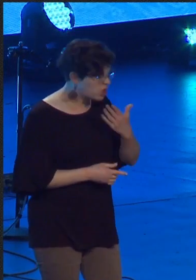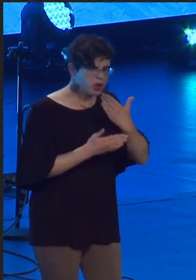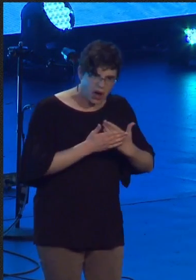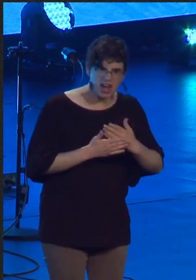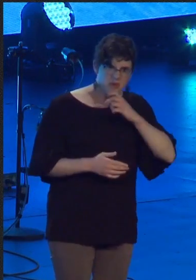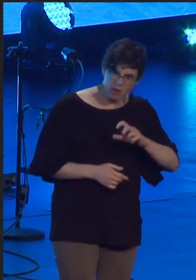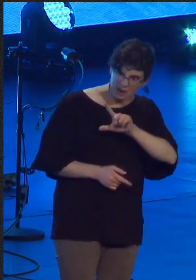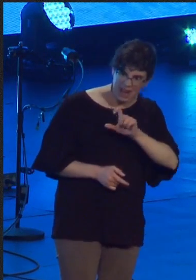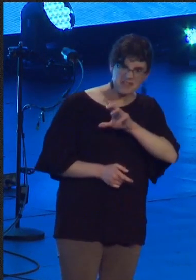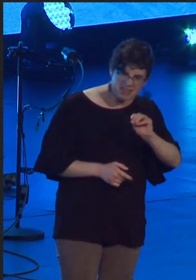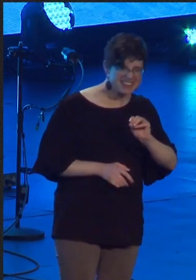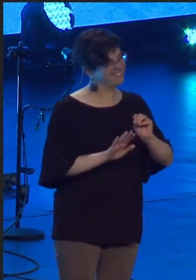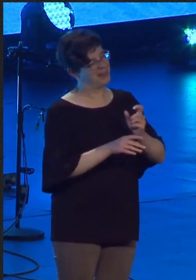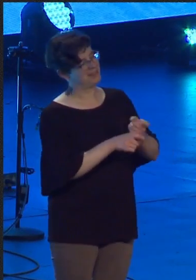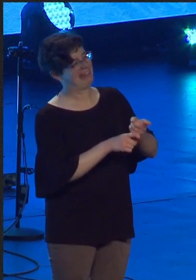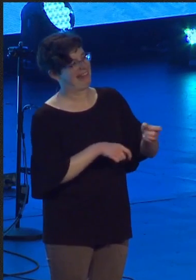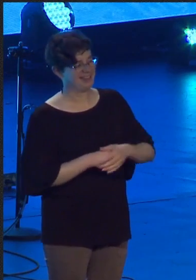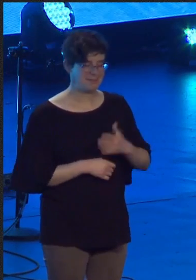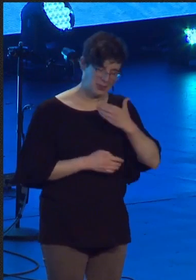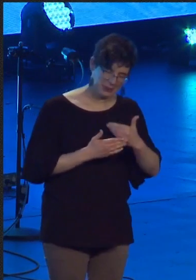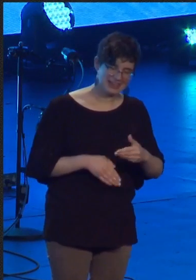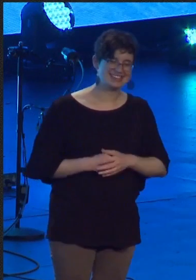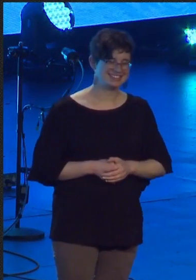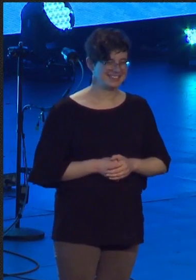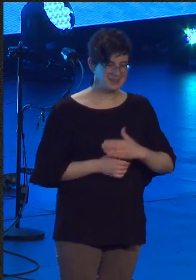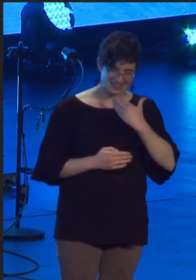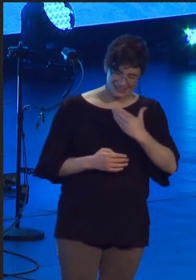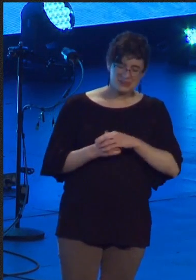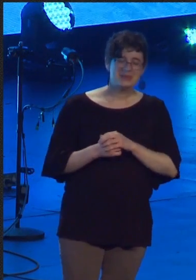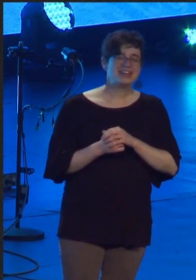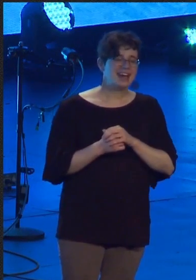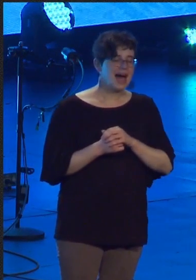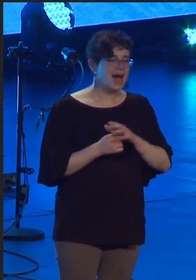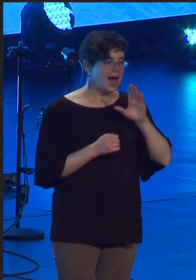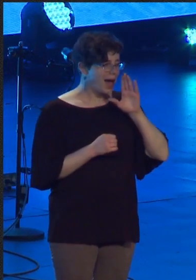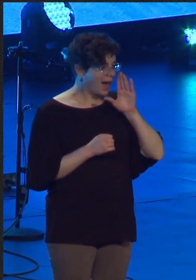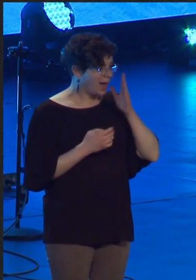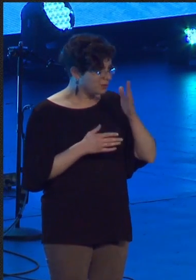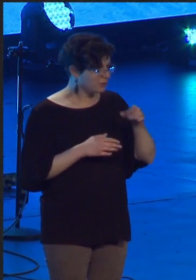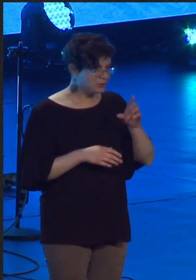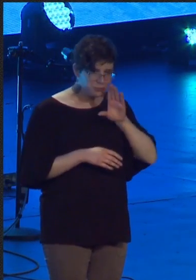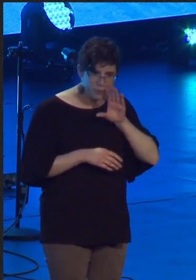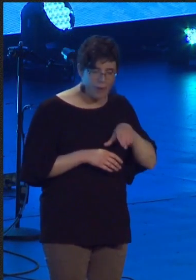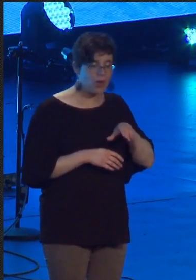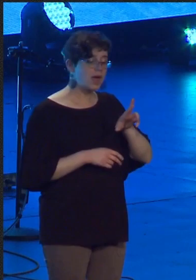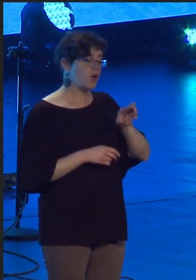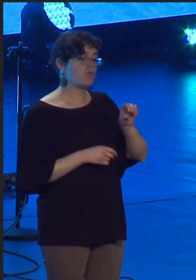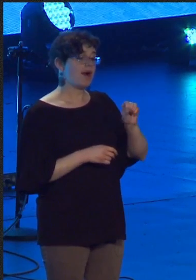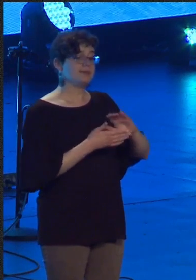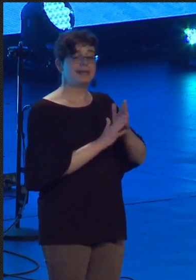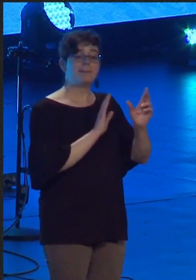Thanks, Scott. You too. Right now. You too. Thank you so much. You know, I don't know if you guys know this, but Ross became